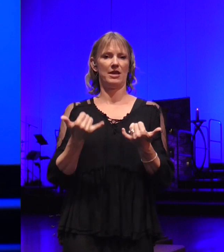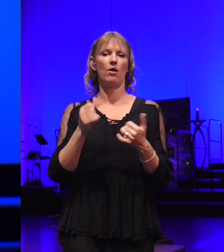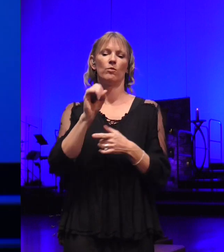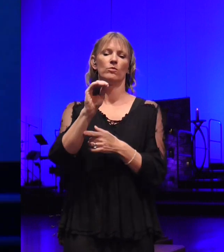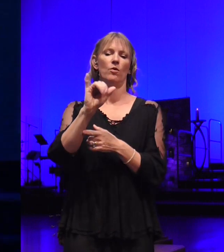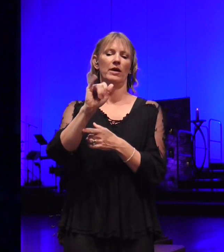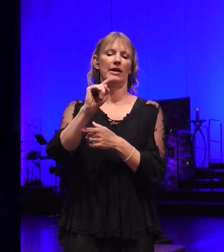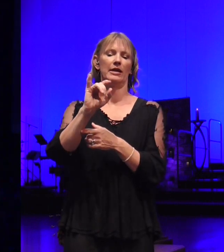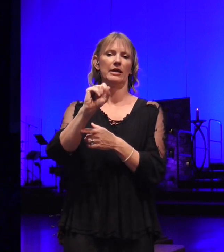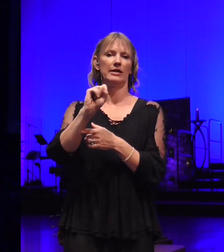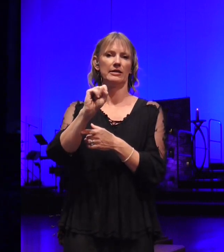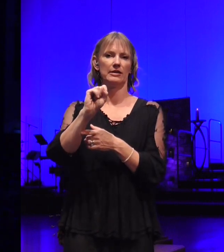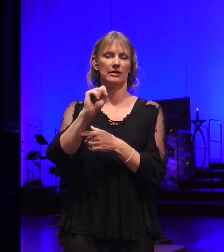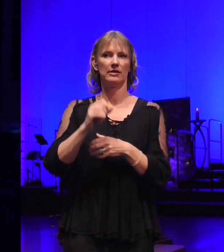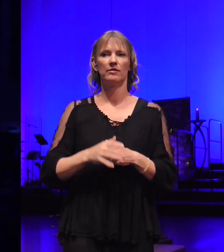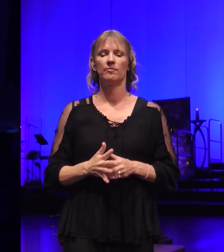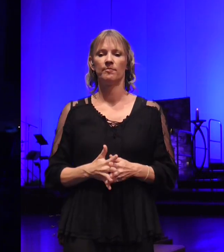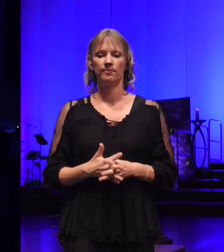is.